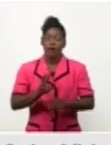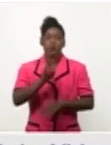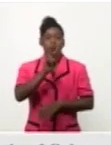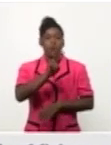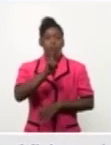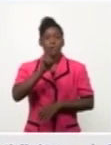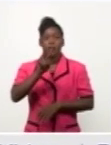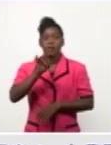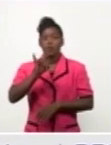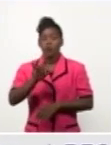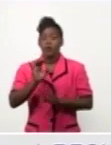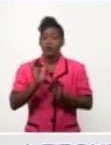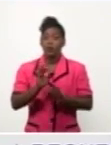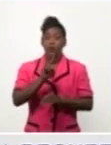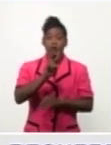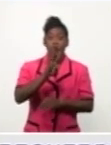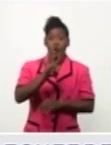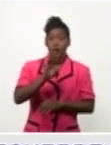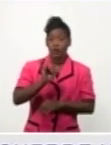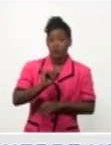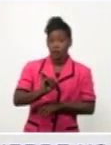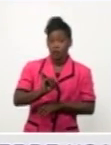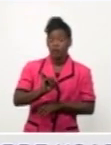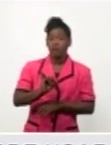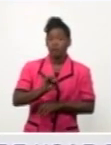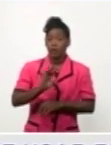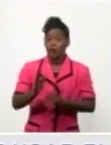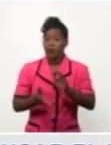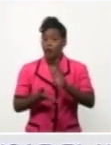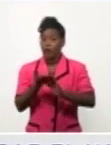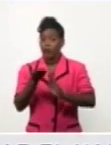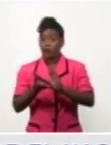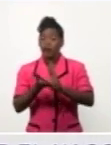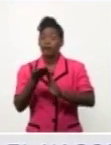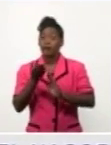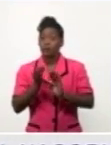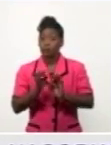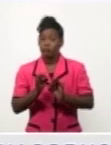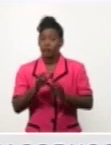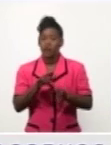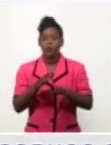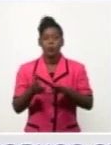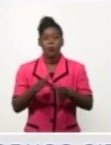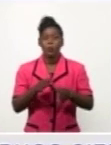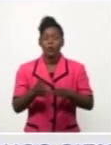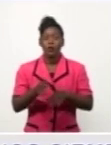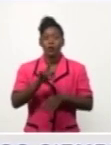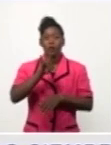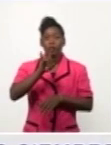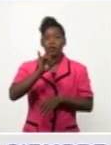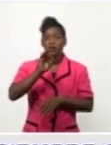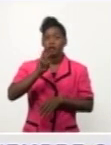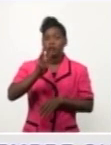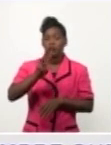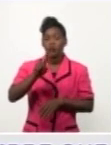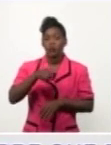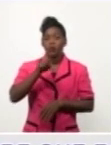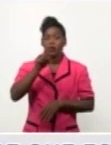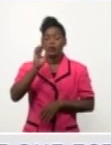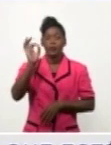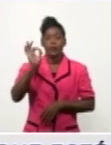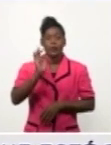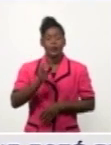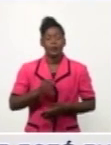them have already been discharged, and that is 93.1% have been discharged.